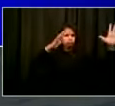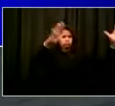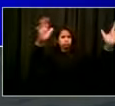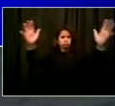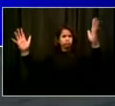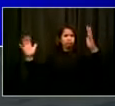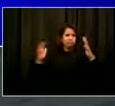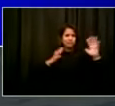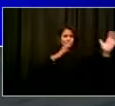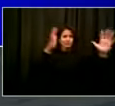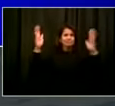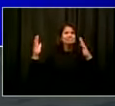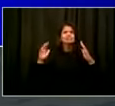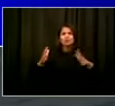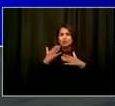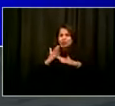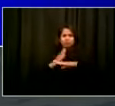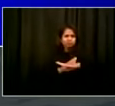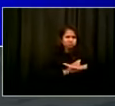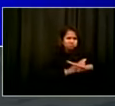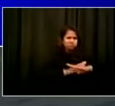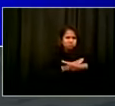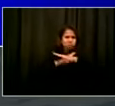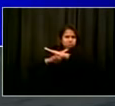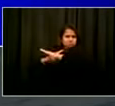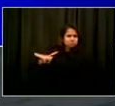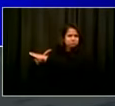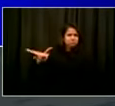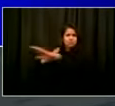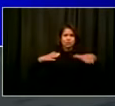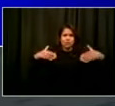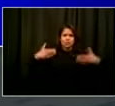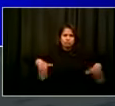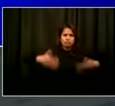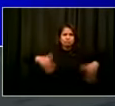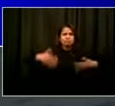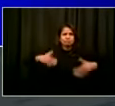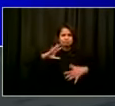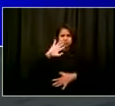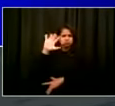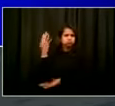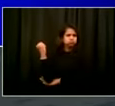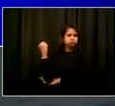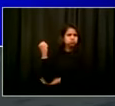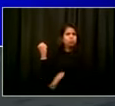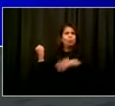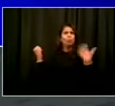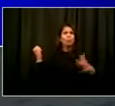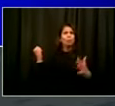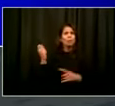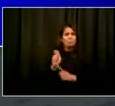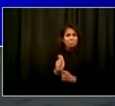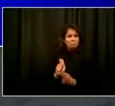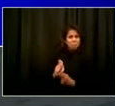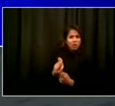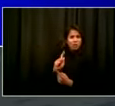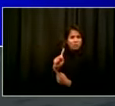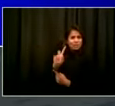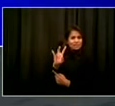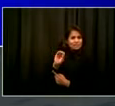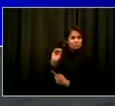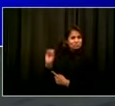0.17% positivity rate, that's unbelievably good. And that means that all those precautions that have been taken in our